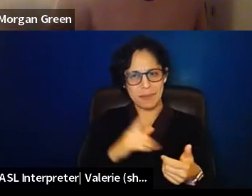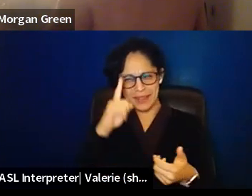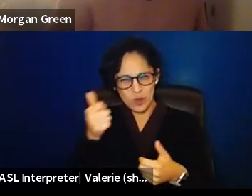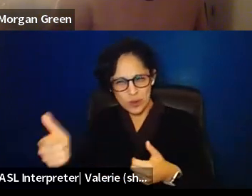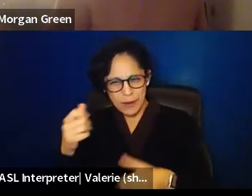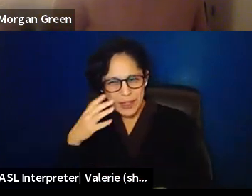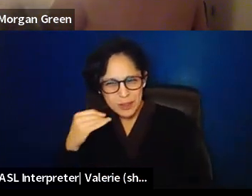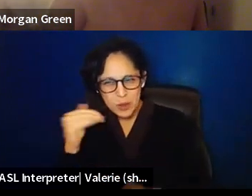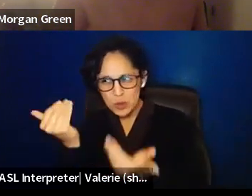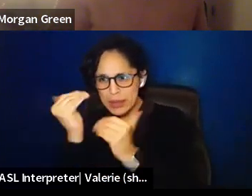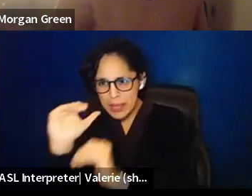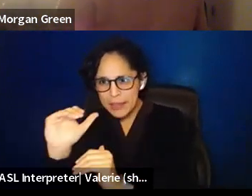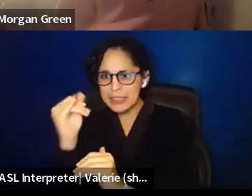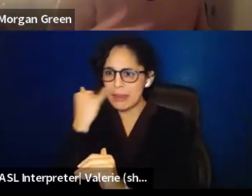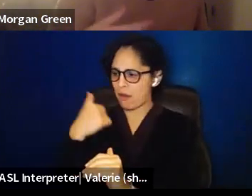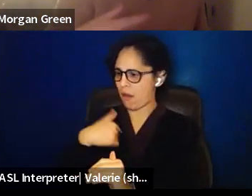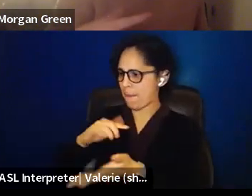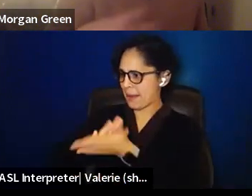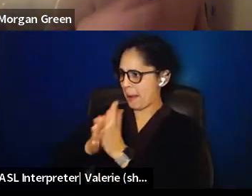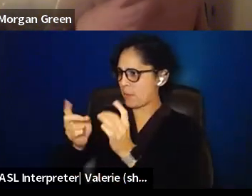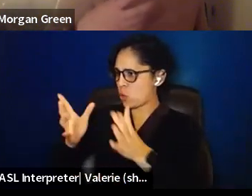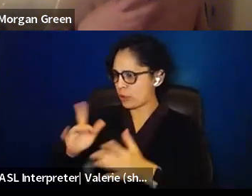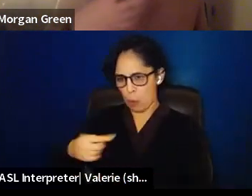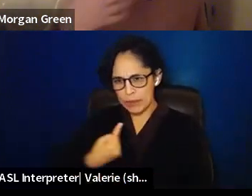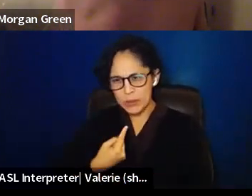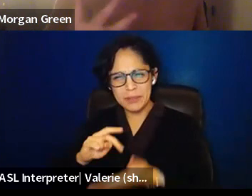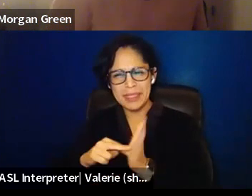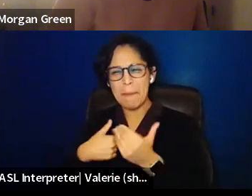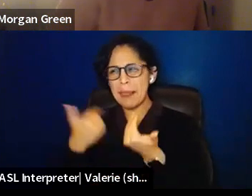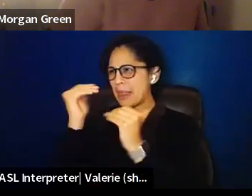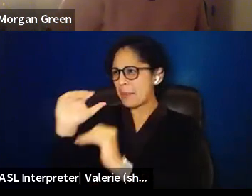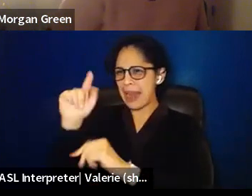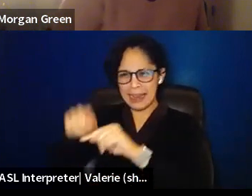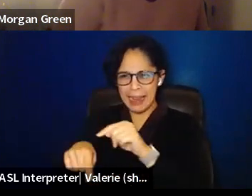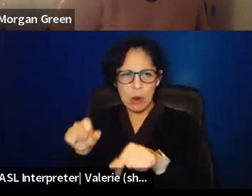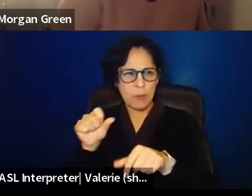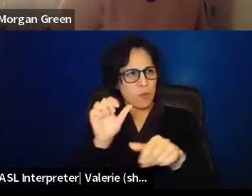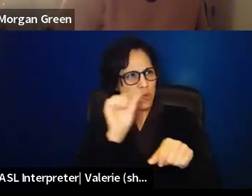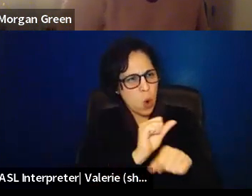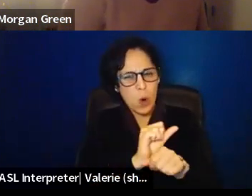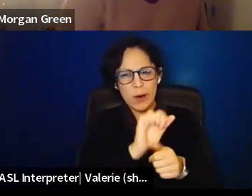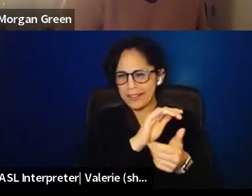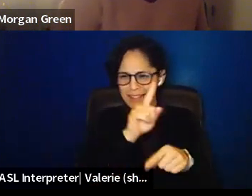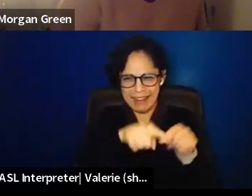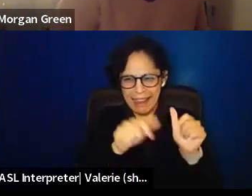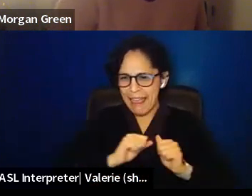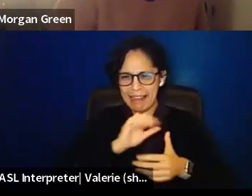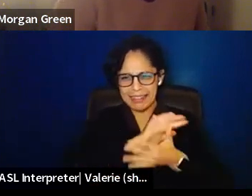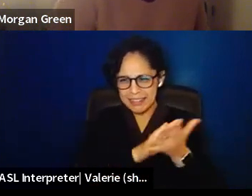of ideas and work and experience would make what's happening at the Wilma even more exciting and